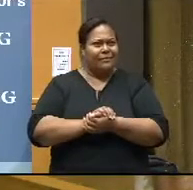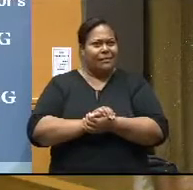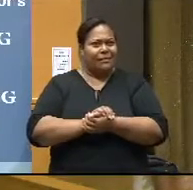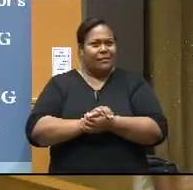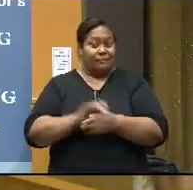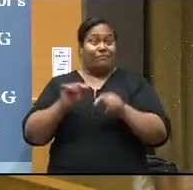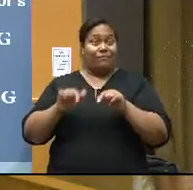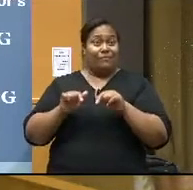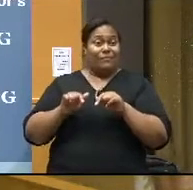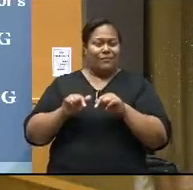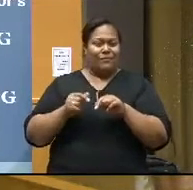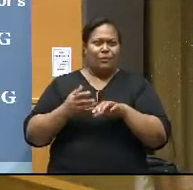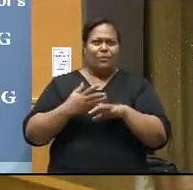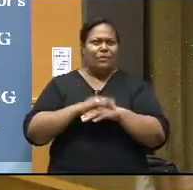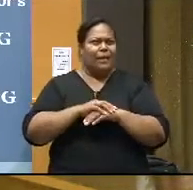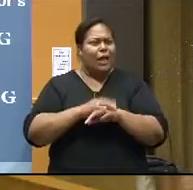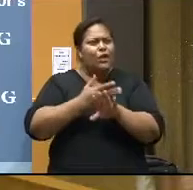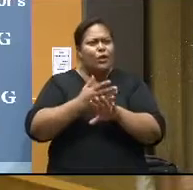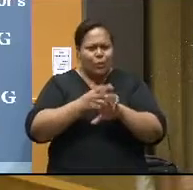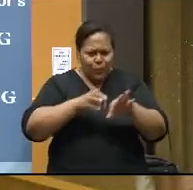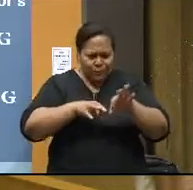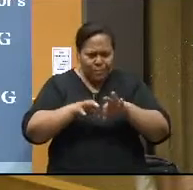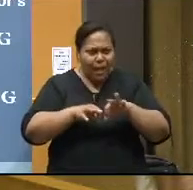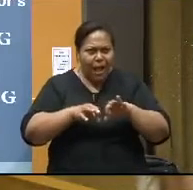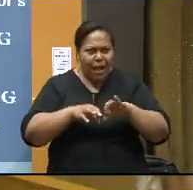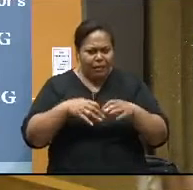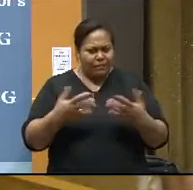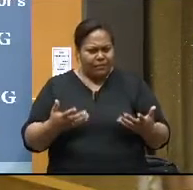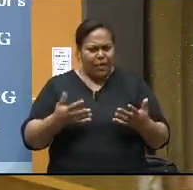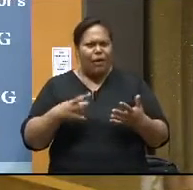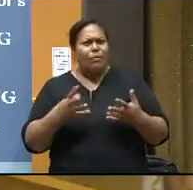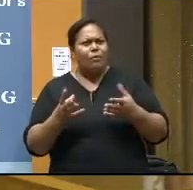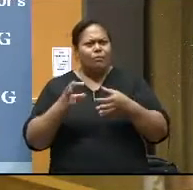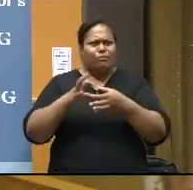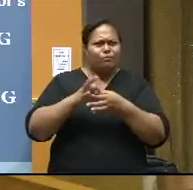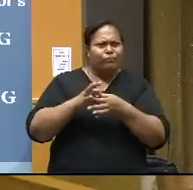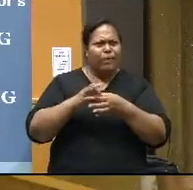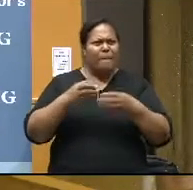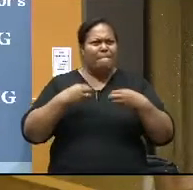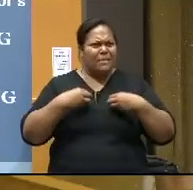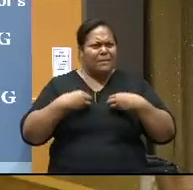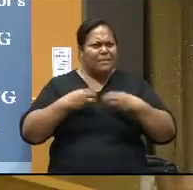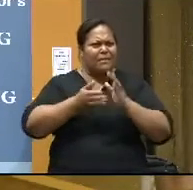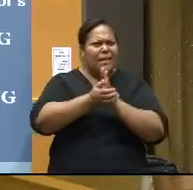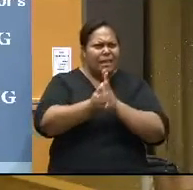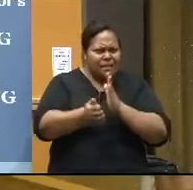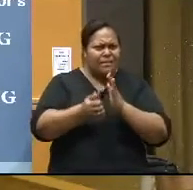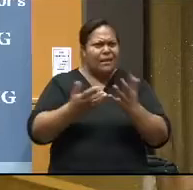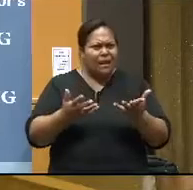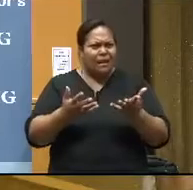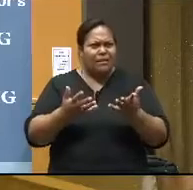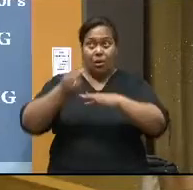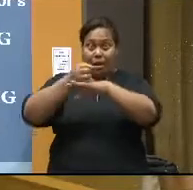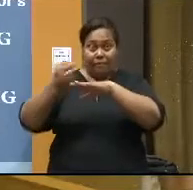of the new plan because employability, entrepreneurship, all of these are things that the